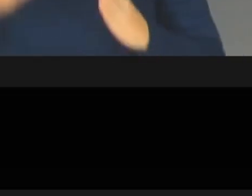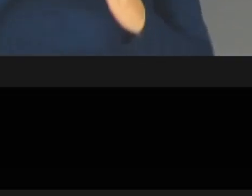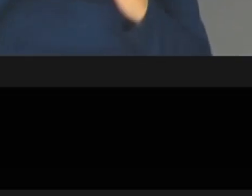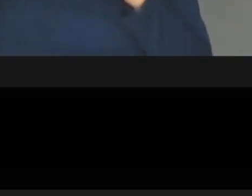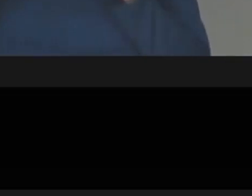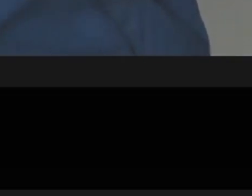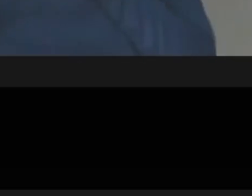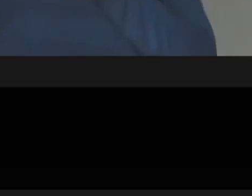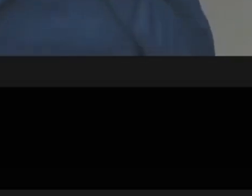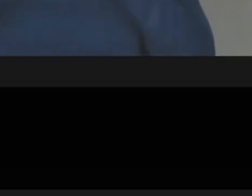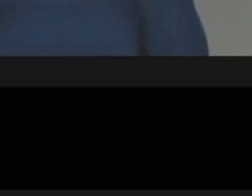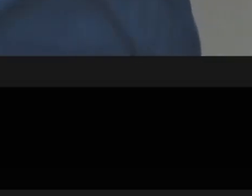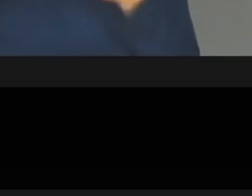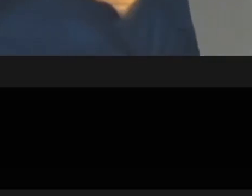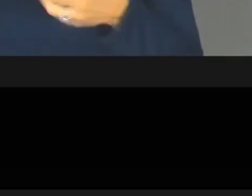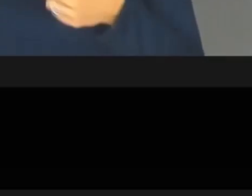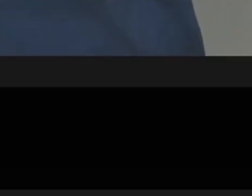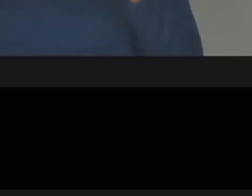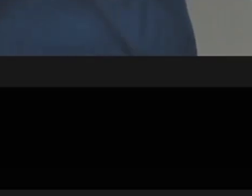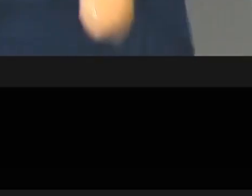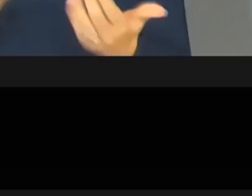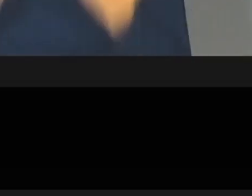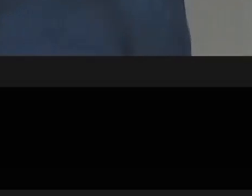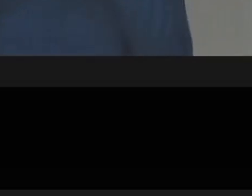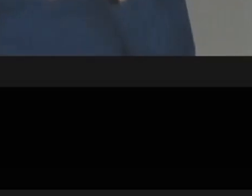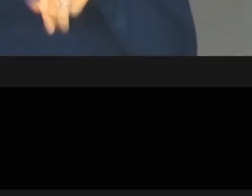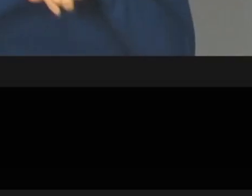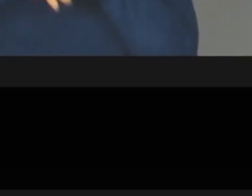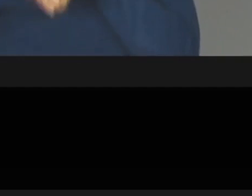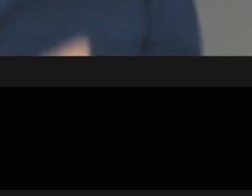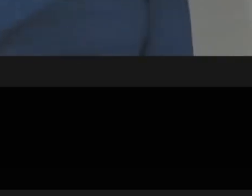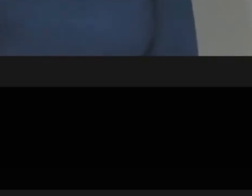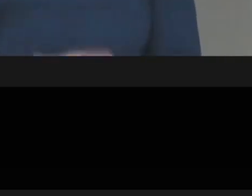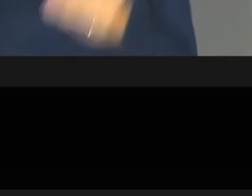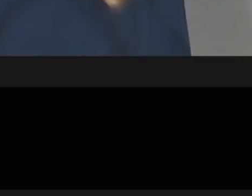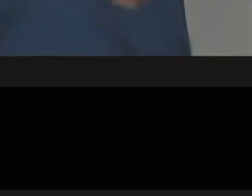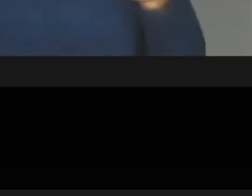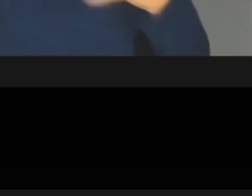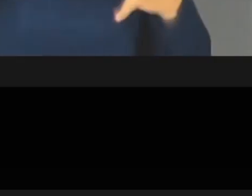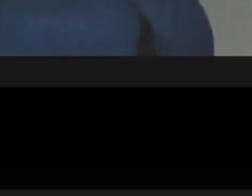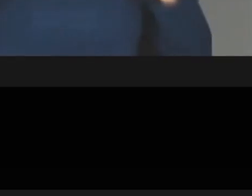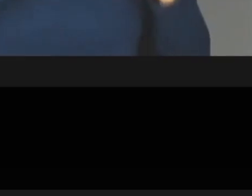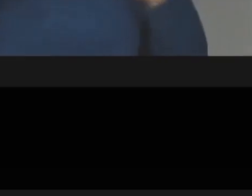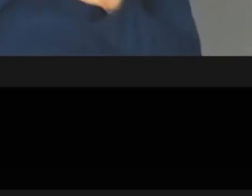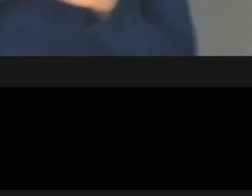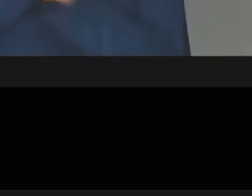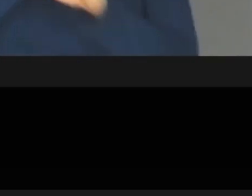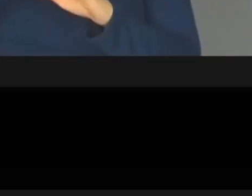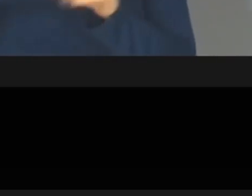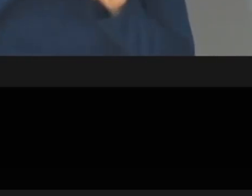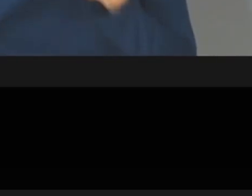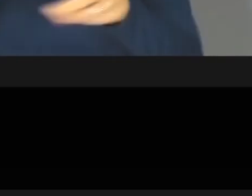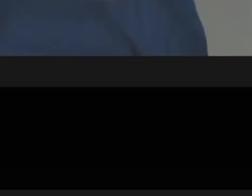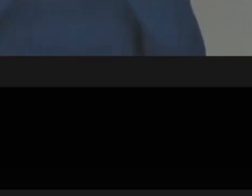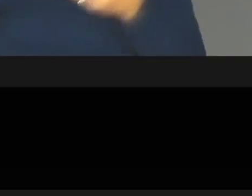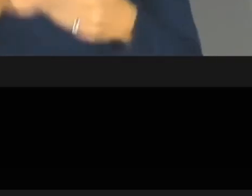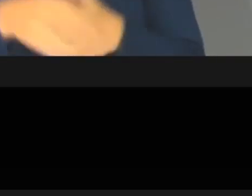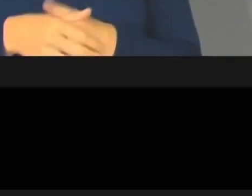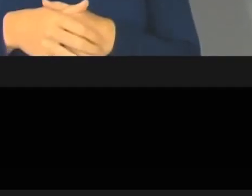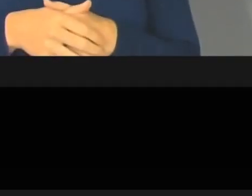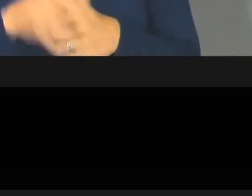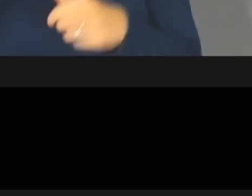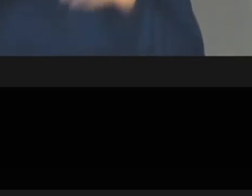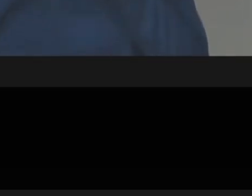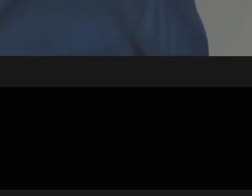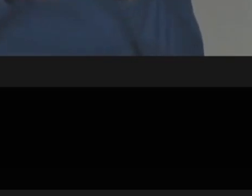an opportunity to learn about the proposals that affect them and to resolve concerns at an early stage of the application process. So below are